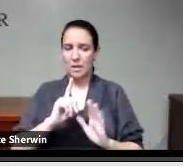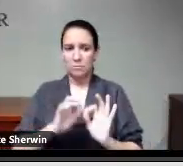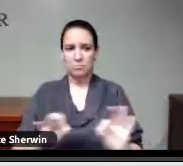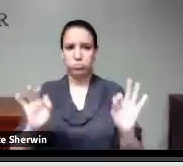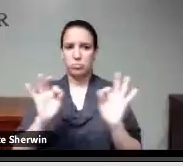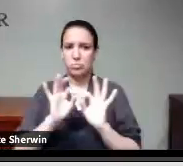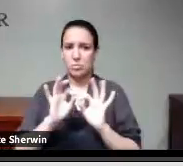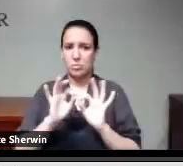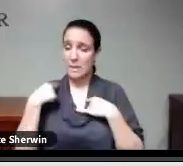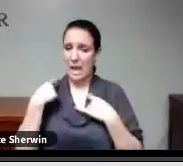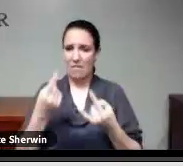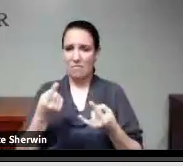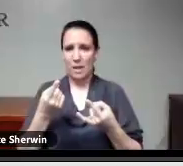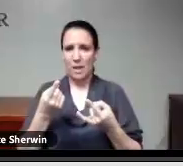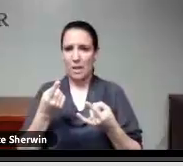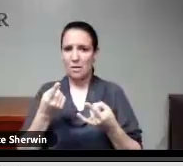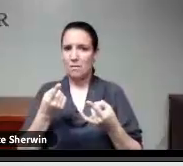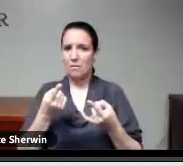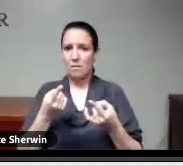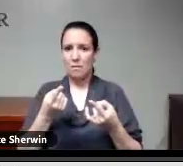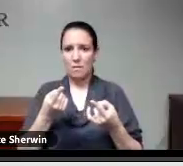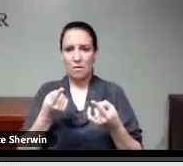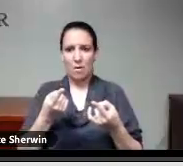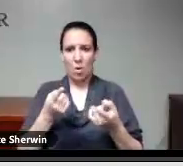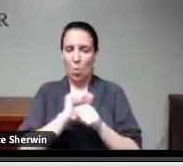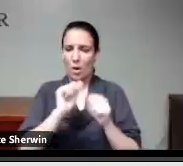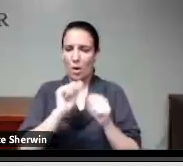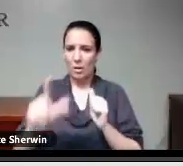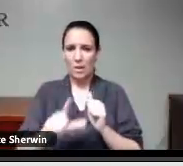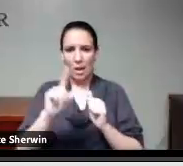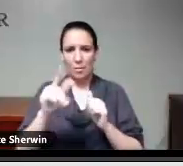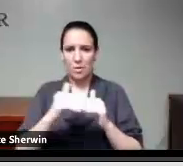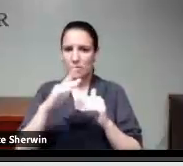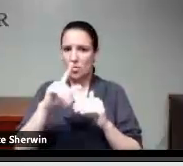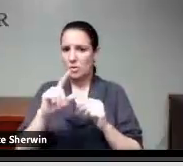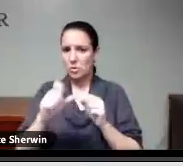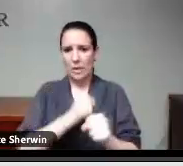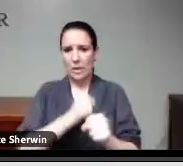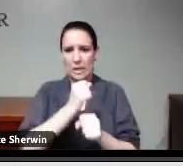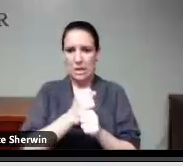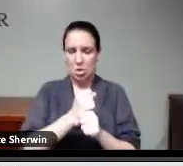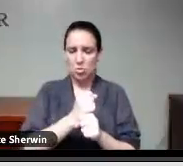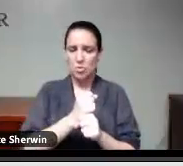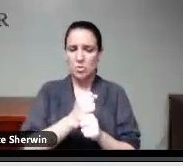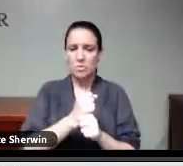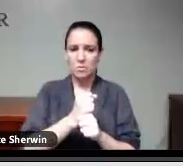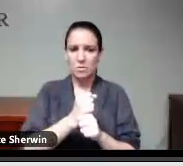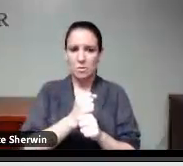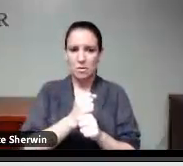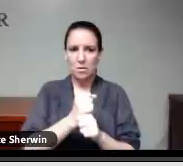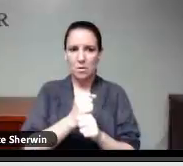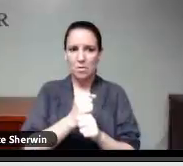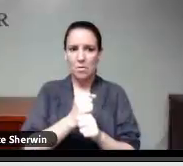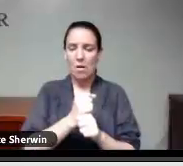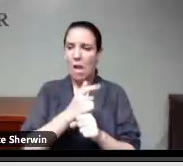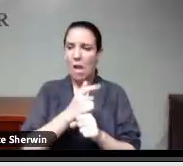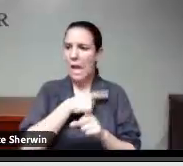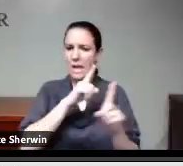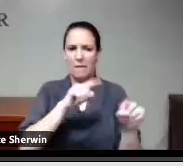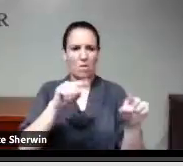library community for just over 20 years now, and I have gone in at least a dozen times